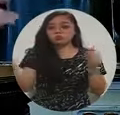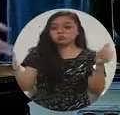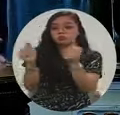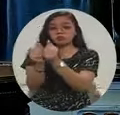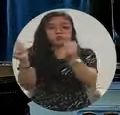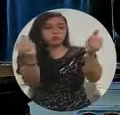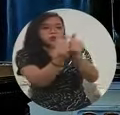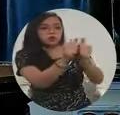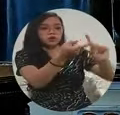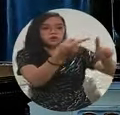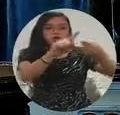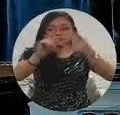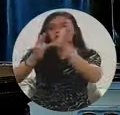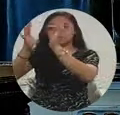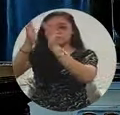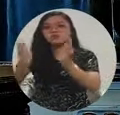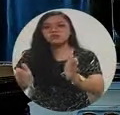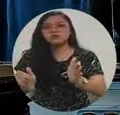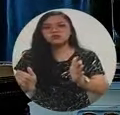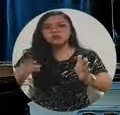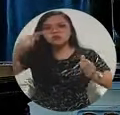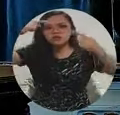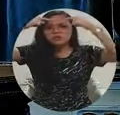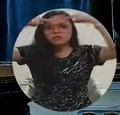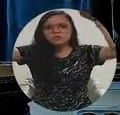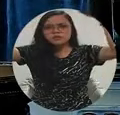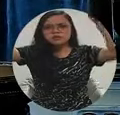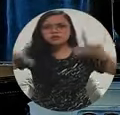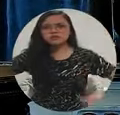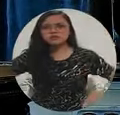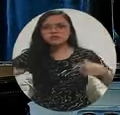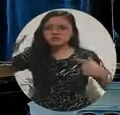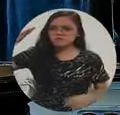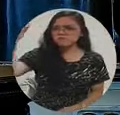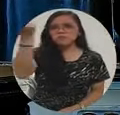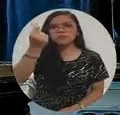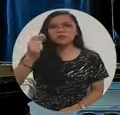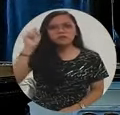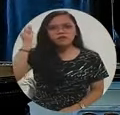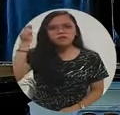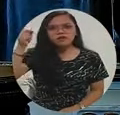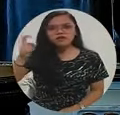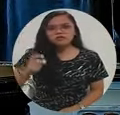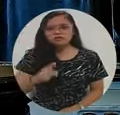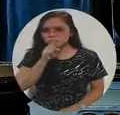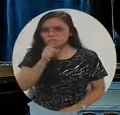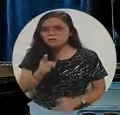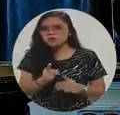you have grown up with people who know the Lord, that your success in life is automatic.